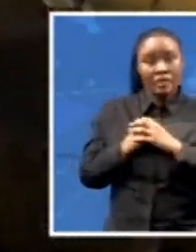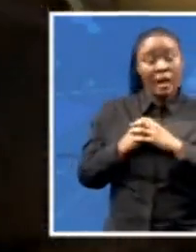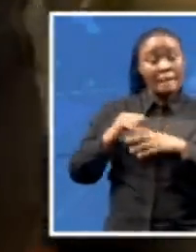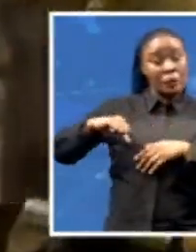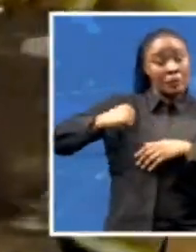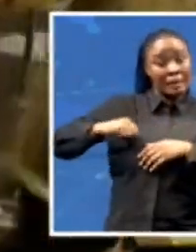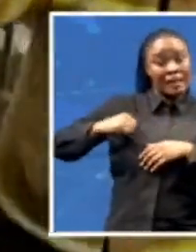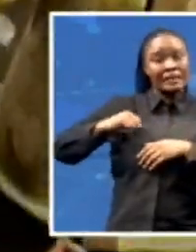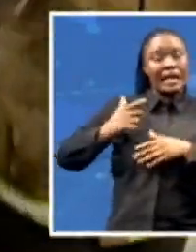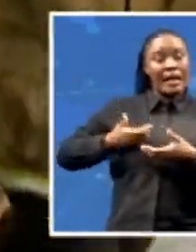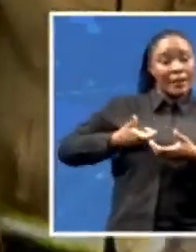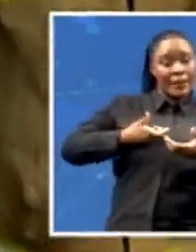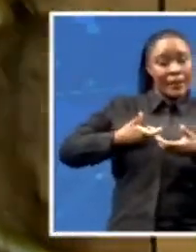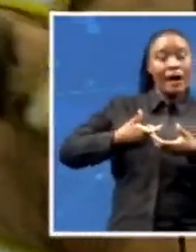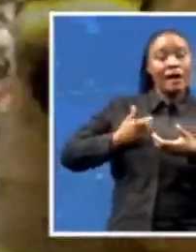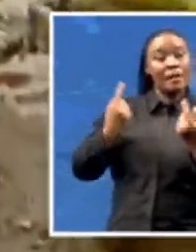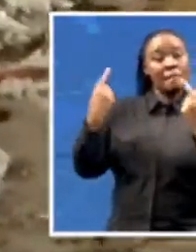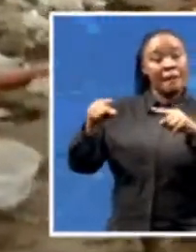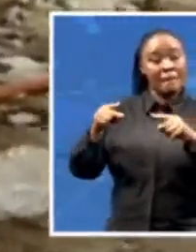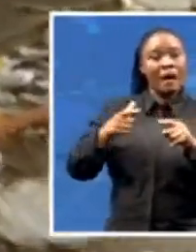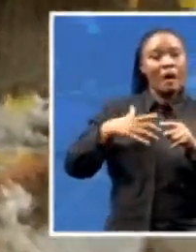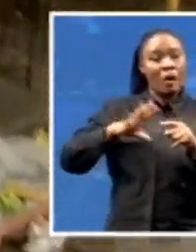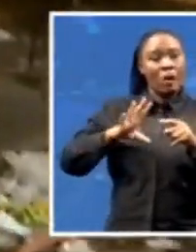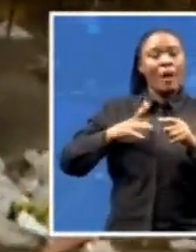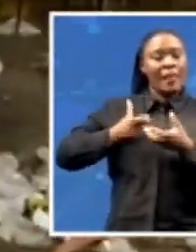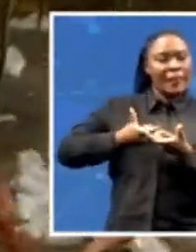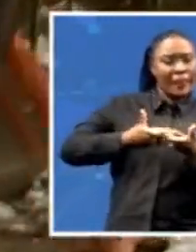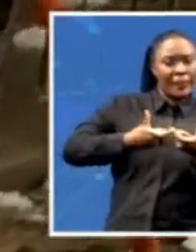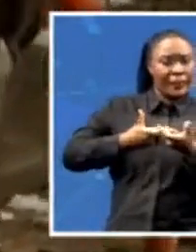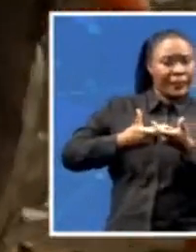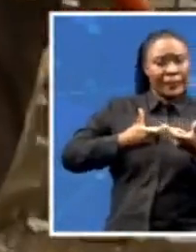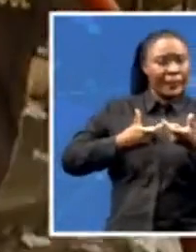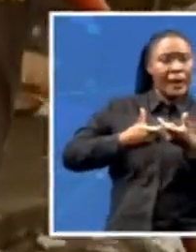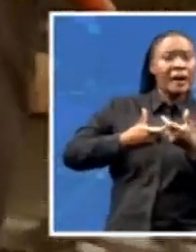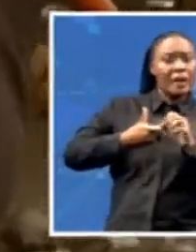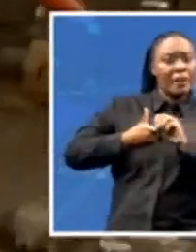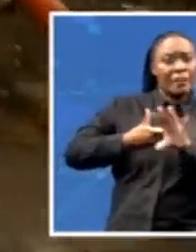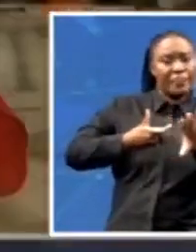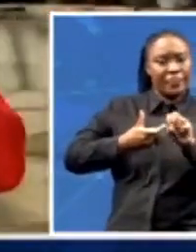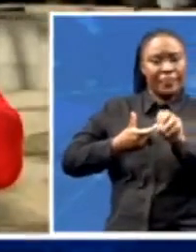extinguish the blaze. Sellwane Khakhau has more on this story. Sellwane, what transpired?